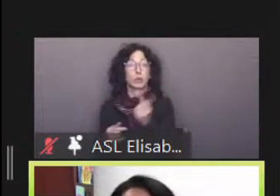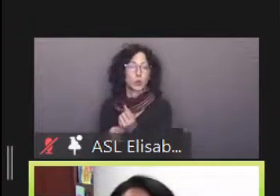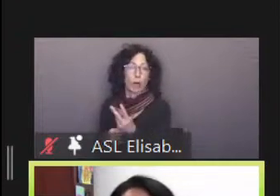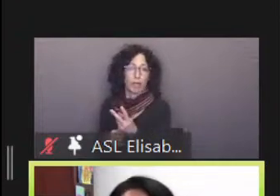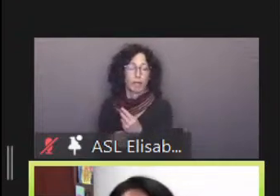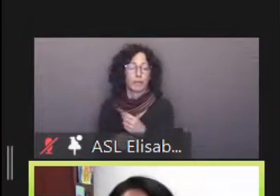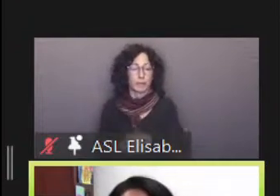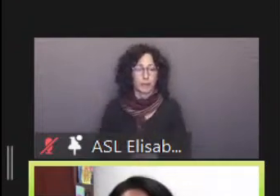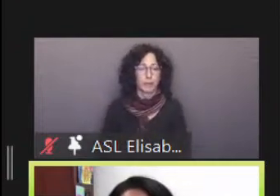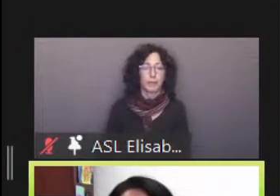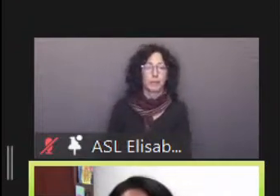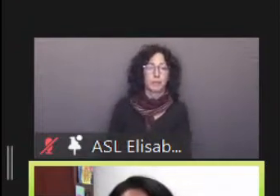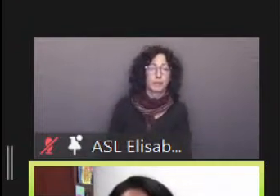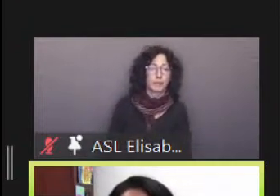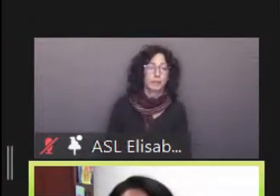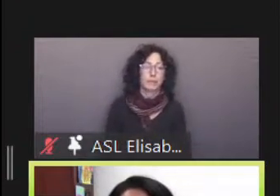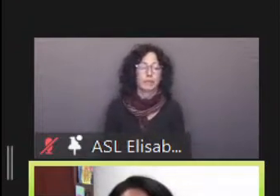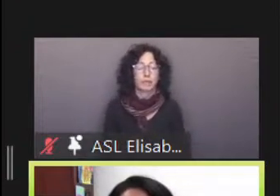Next slide, please.